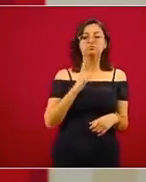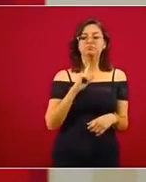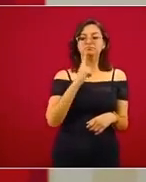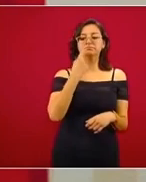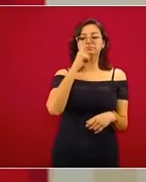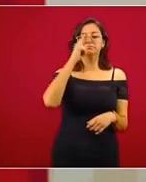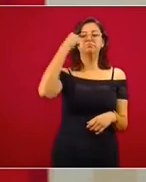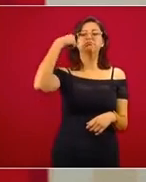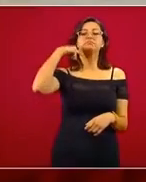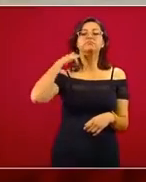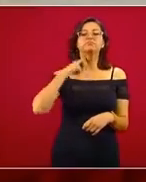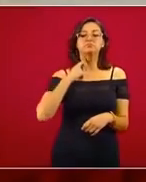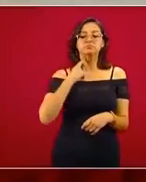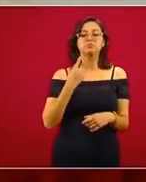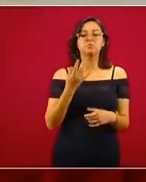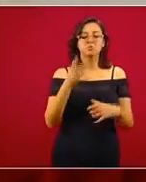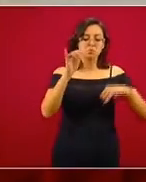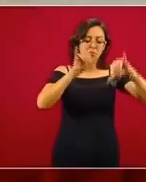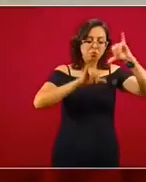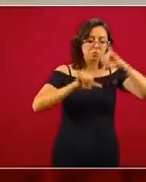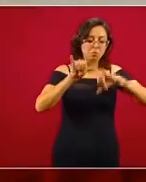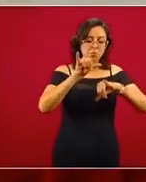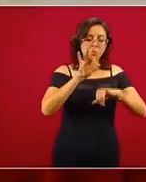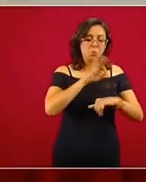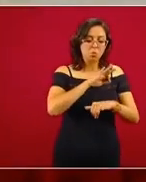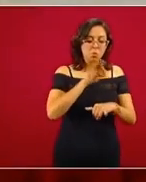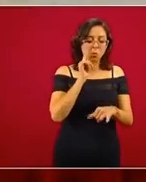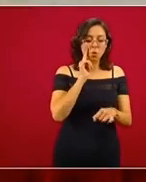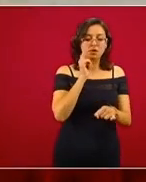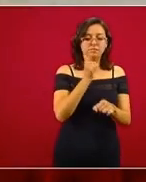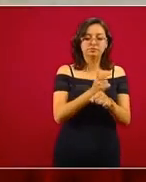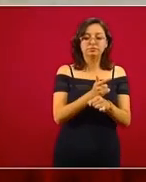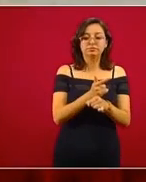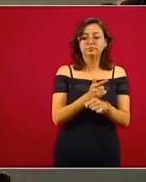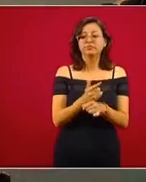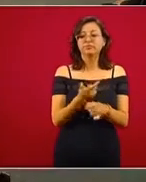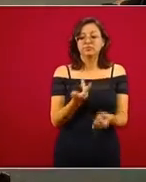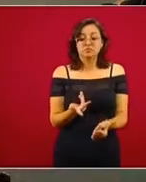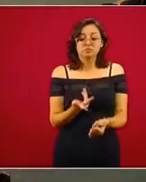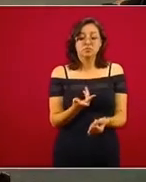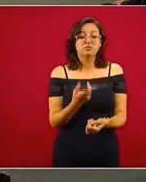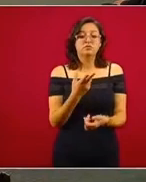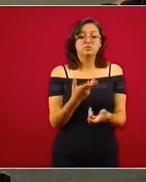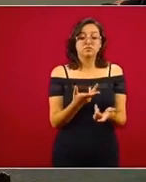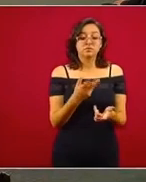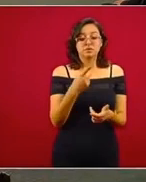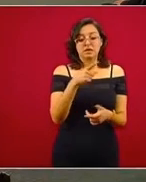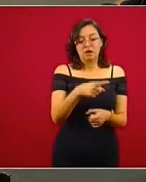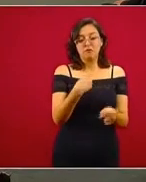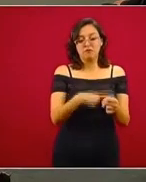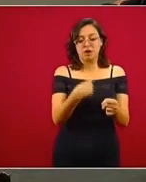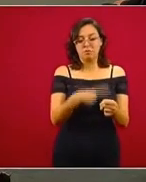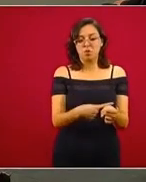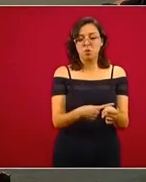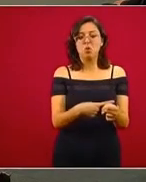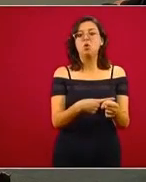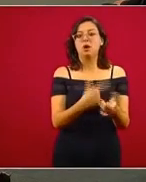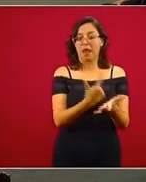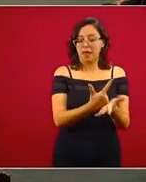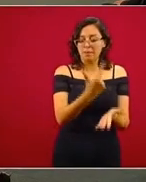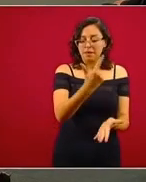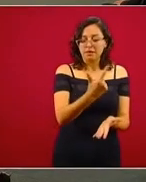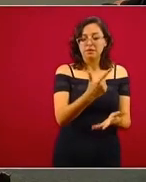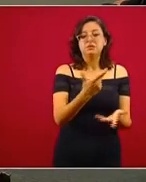of the virus in secretions, in liquids, for example, from your nose and throat.